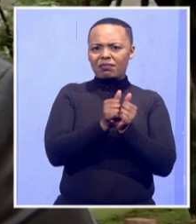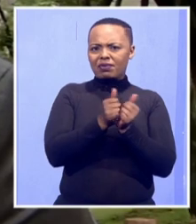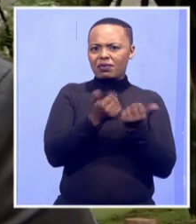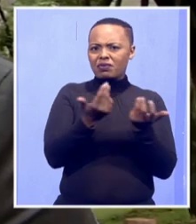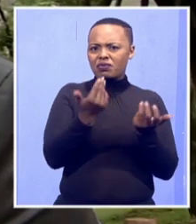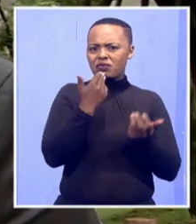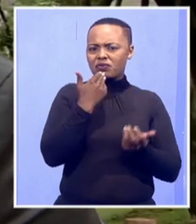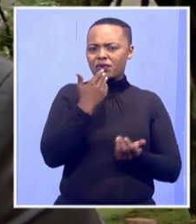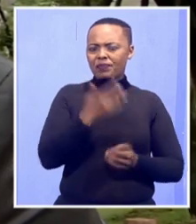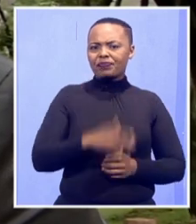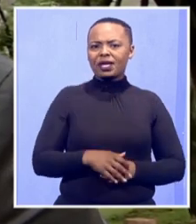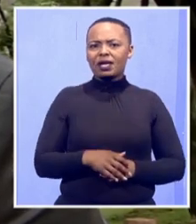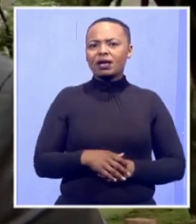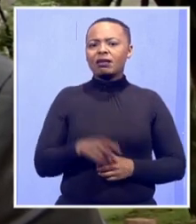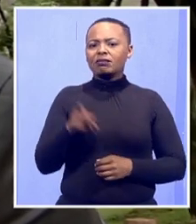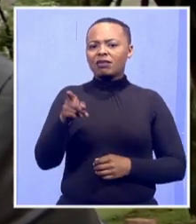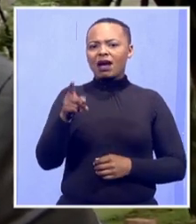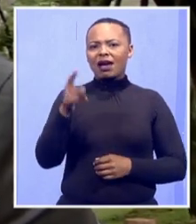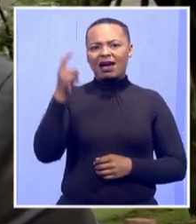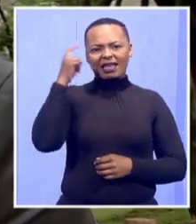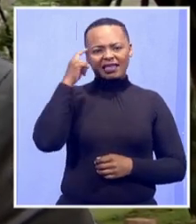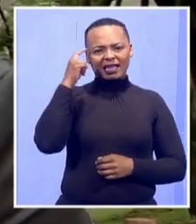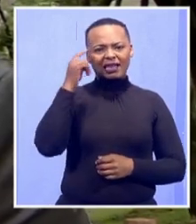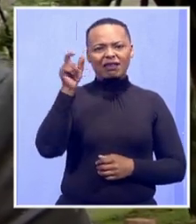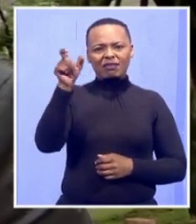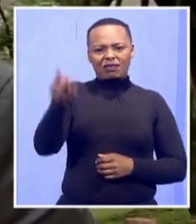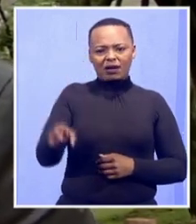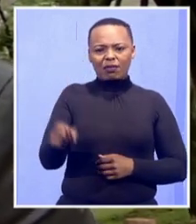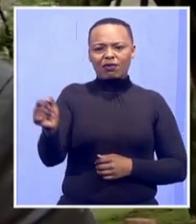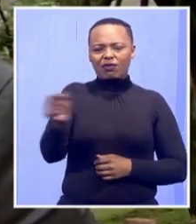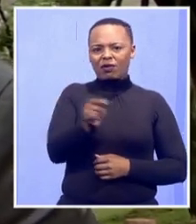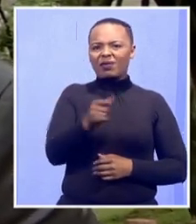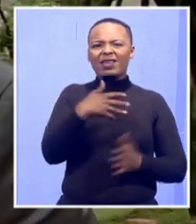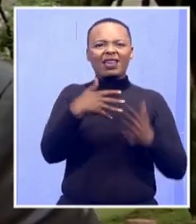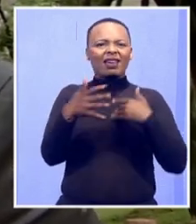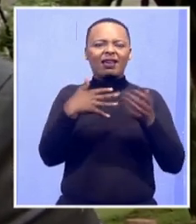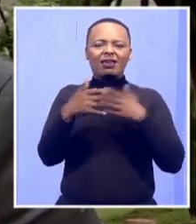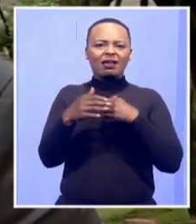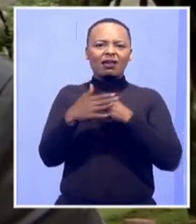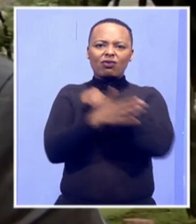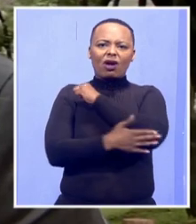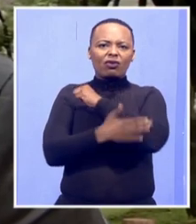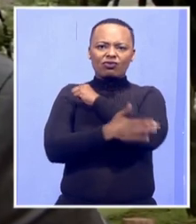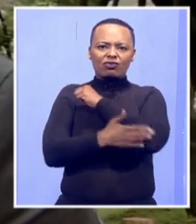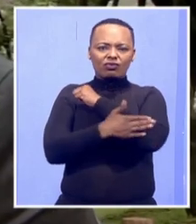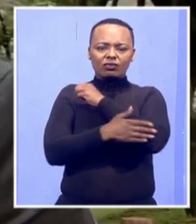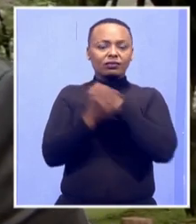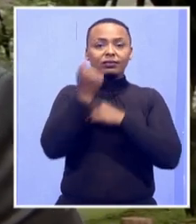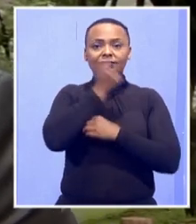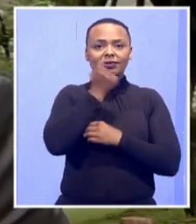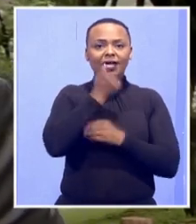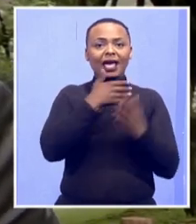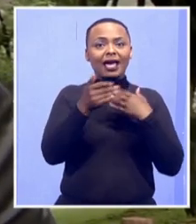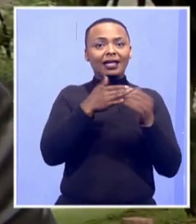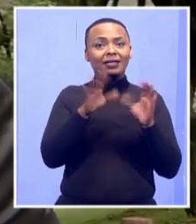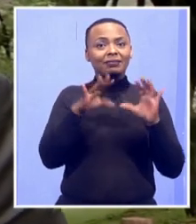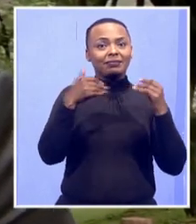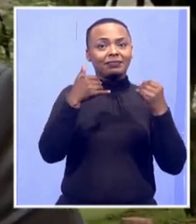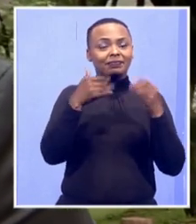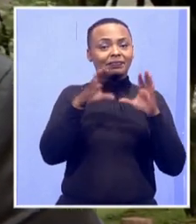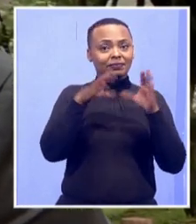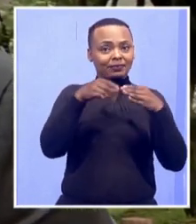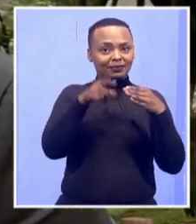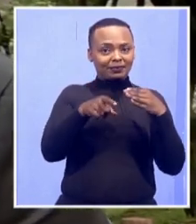We may be fielding a candidate from either party, provided that the maximum